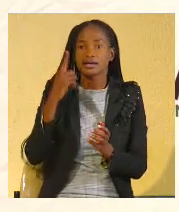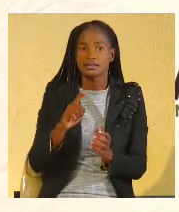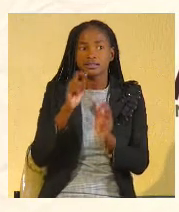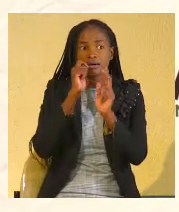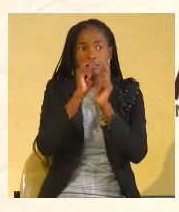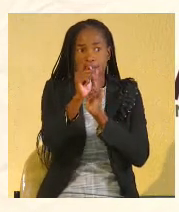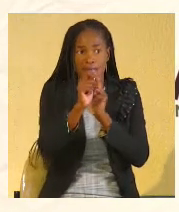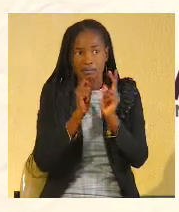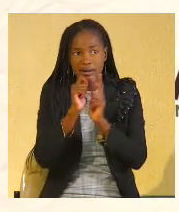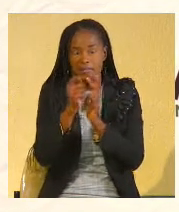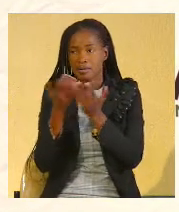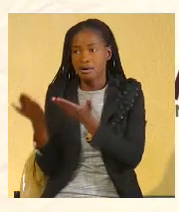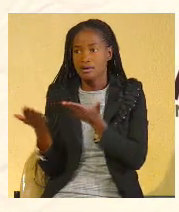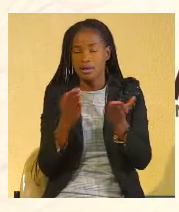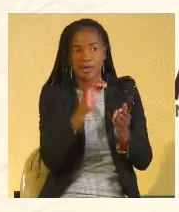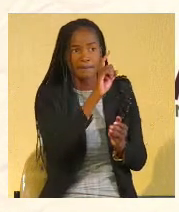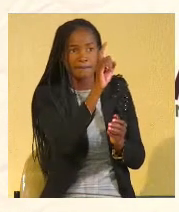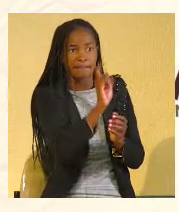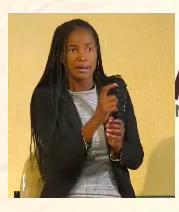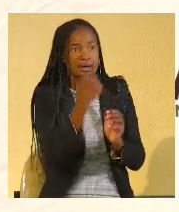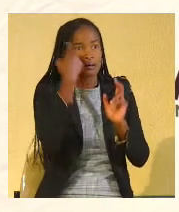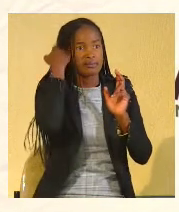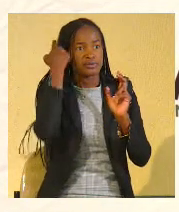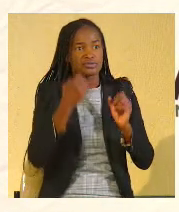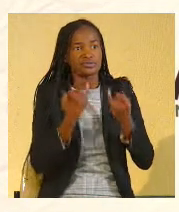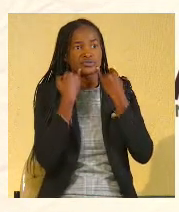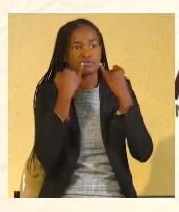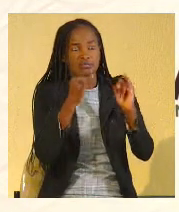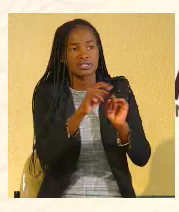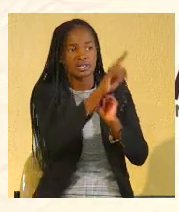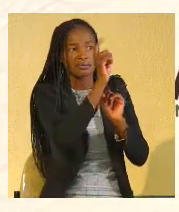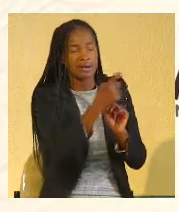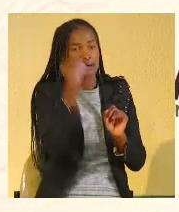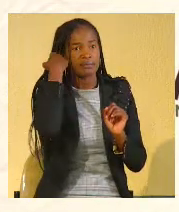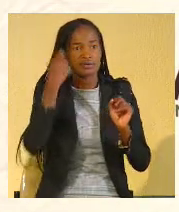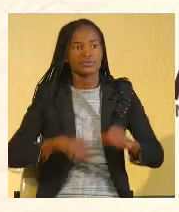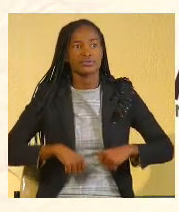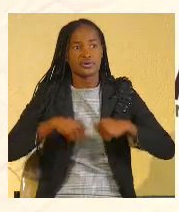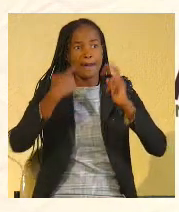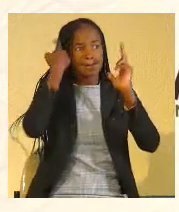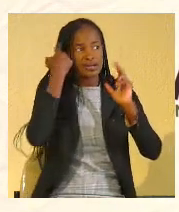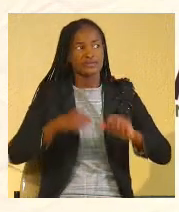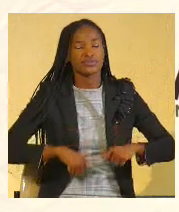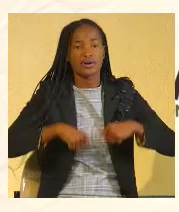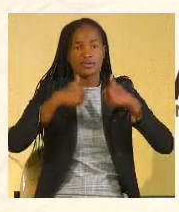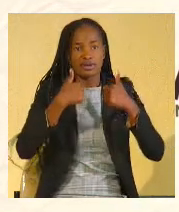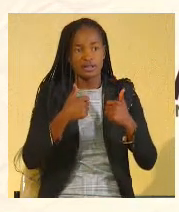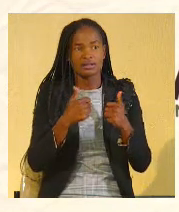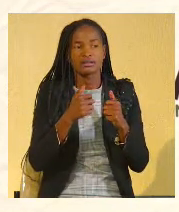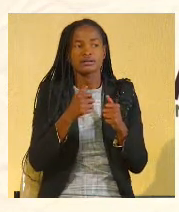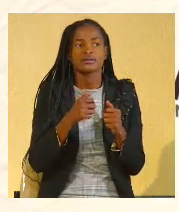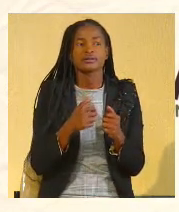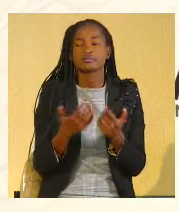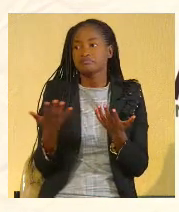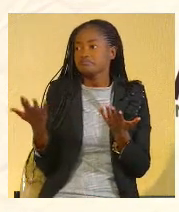questions they might have to the Minister of ICT and the Minister of Health with regards to the update this afternoon or any other questions they